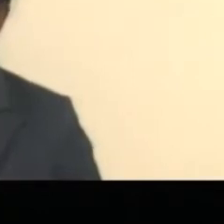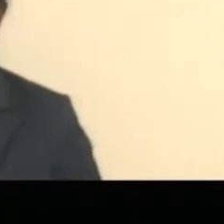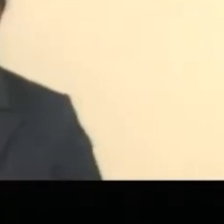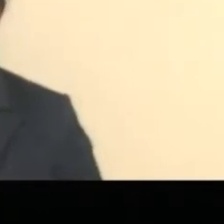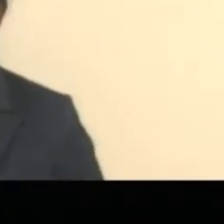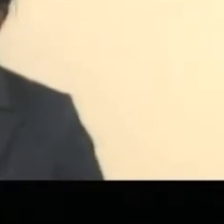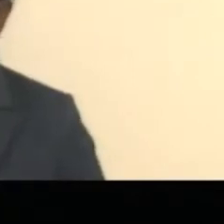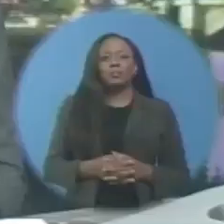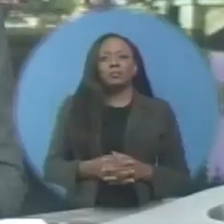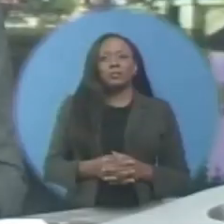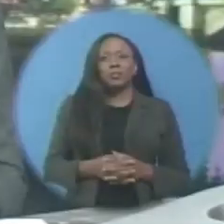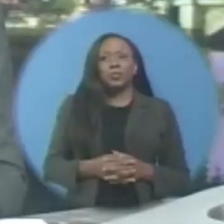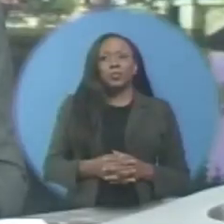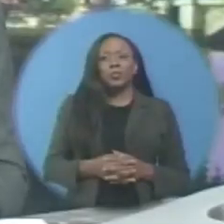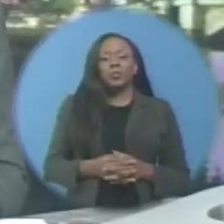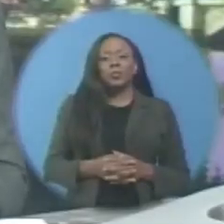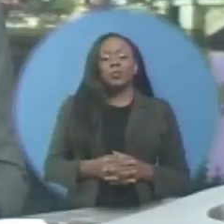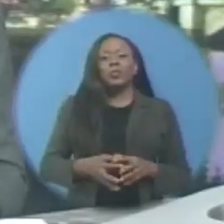So it's